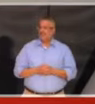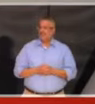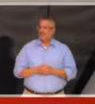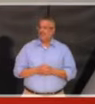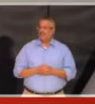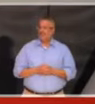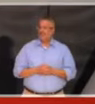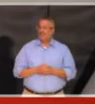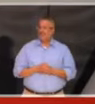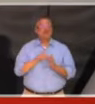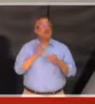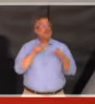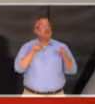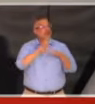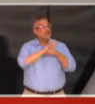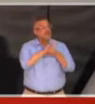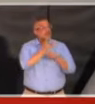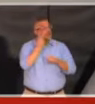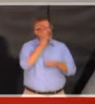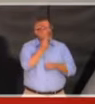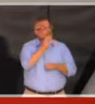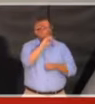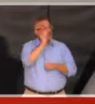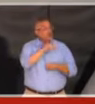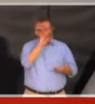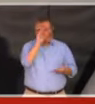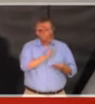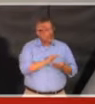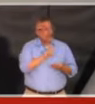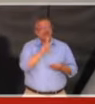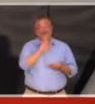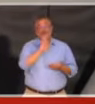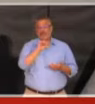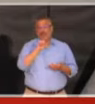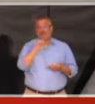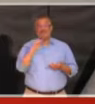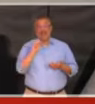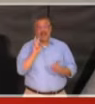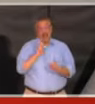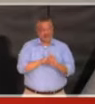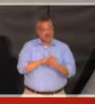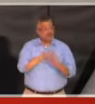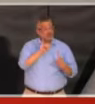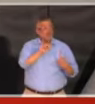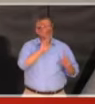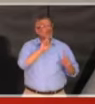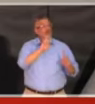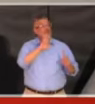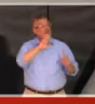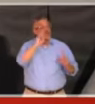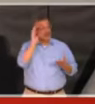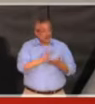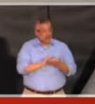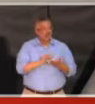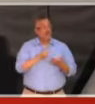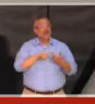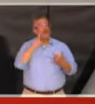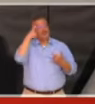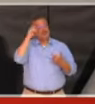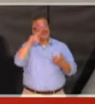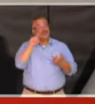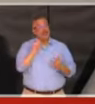During the pandemic, we saw that there was an 11% decrease in FAFSA applications and a 45% decrease of California Dream